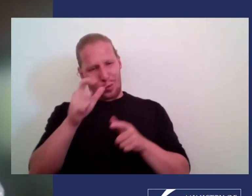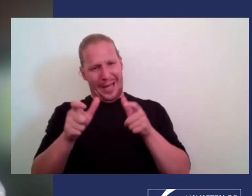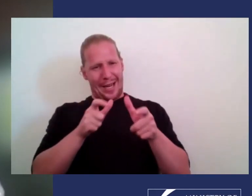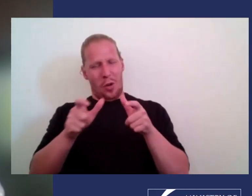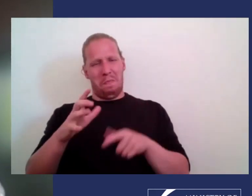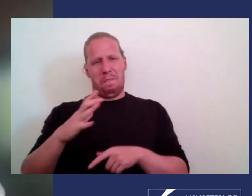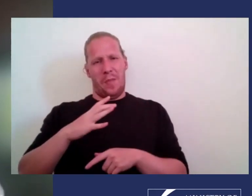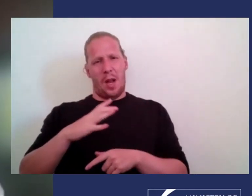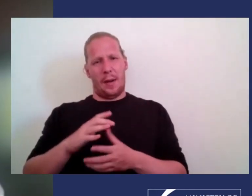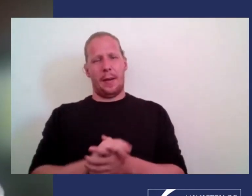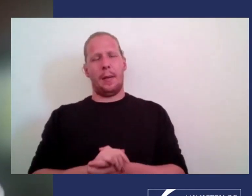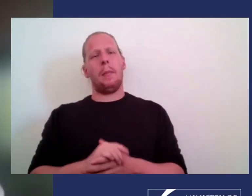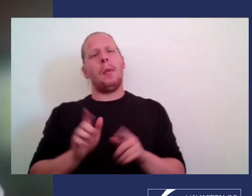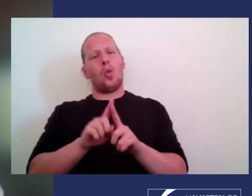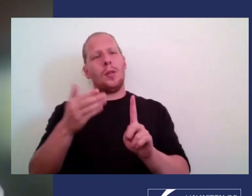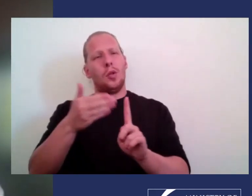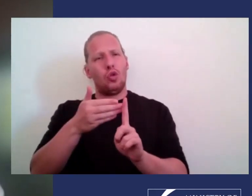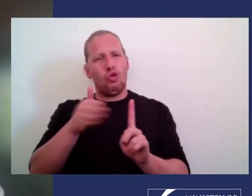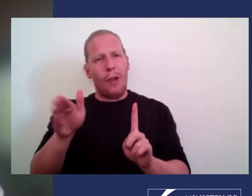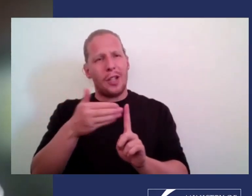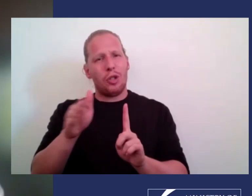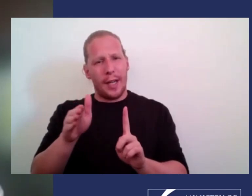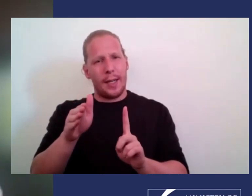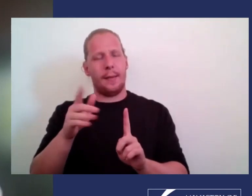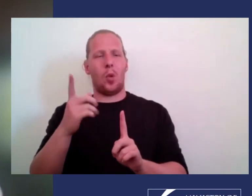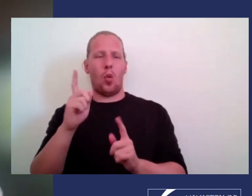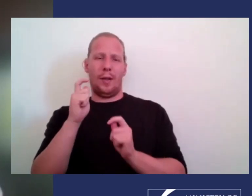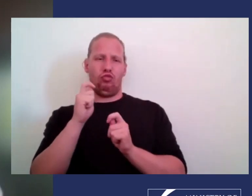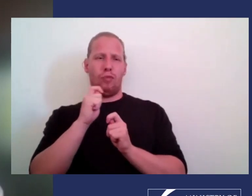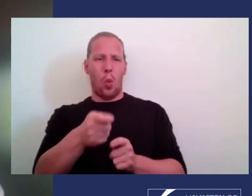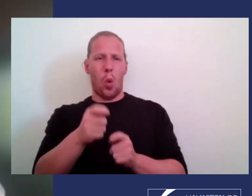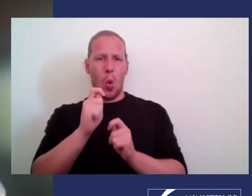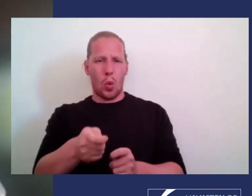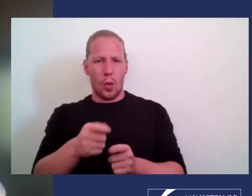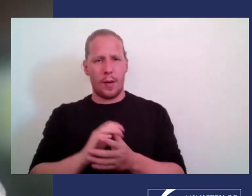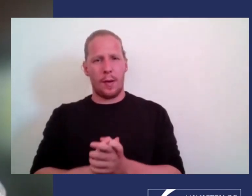And then, lots of distraction things, lots of rewards, and